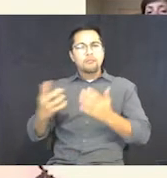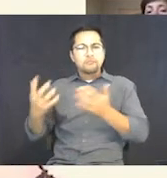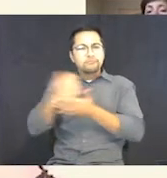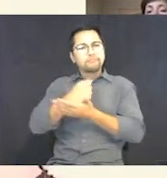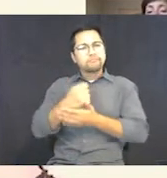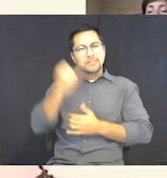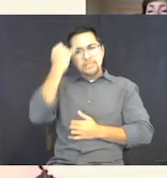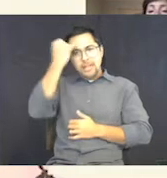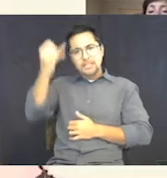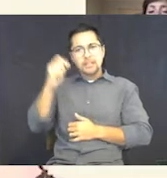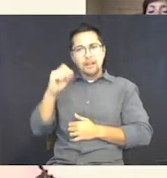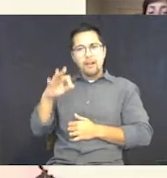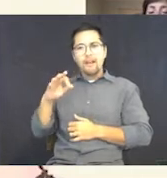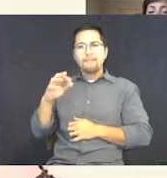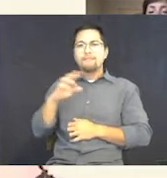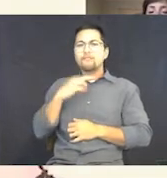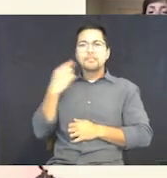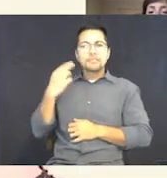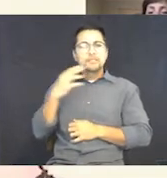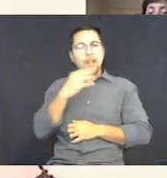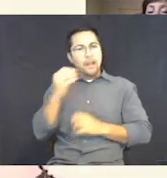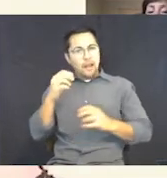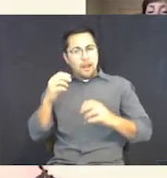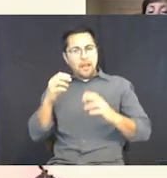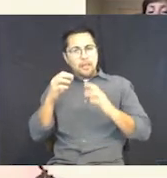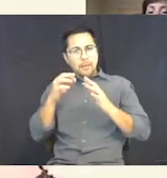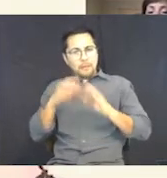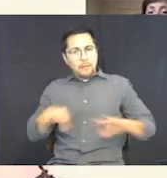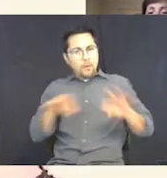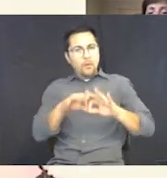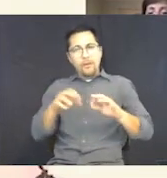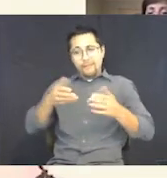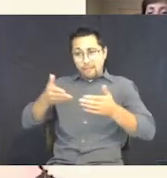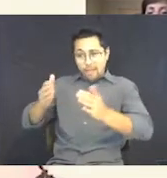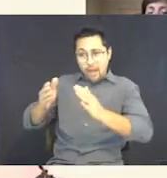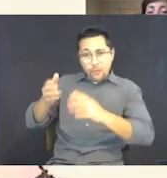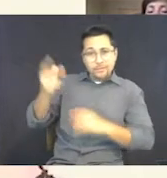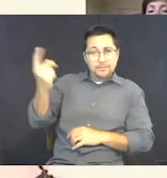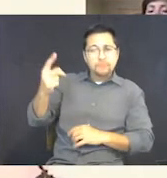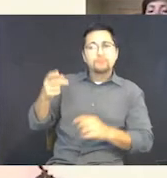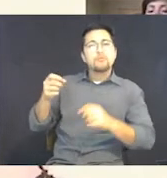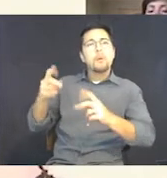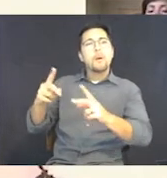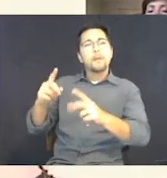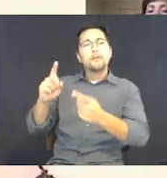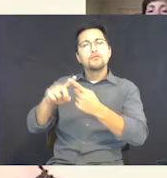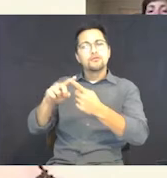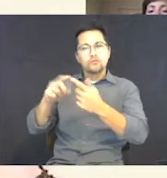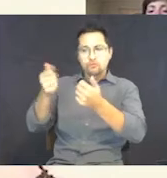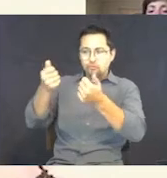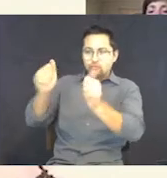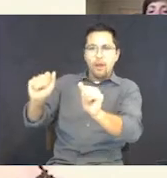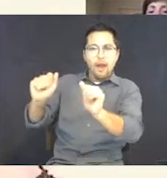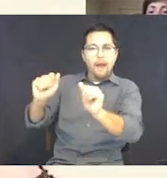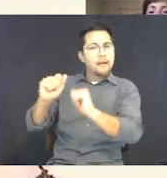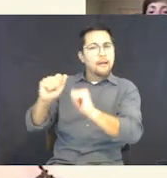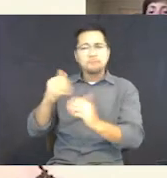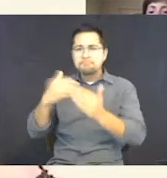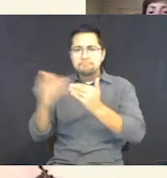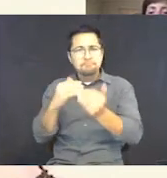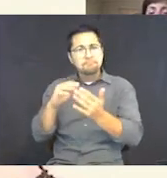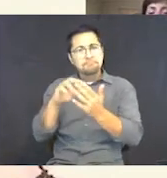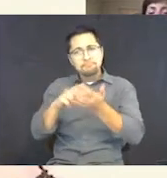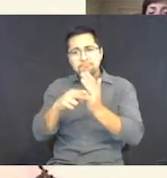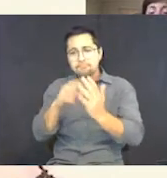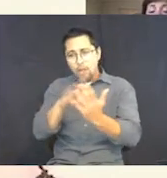failures or learning and growing from their successes and acquiring new skills. So technology really allows for that dignity